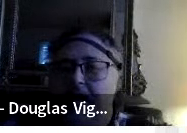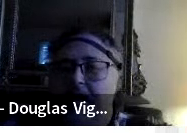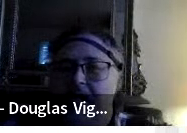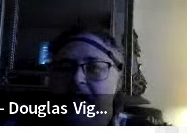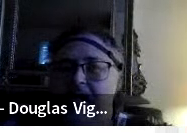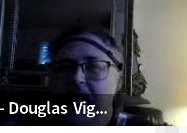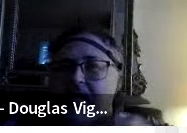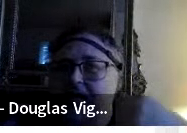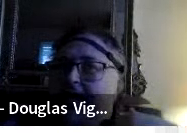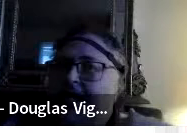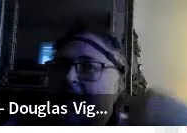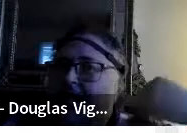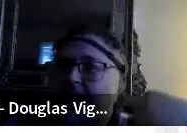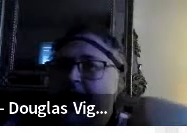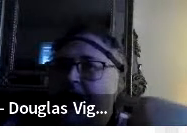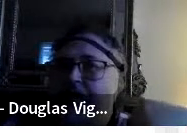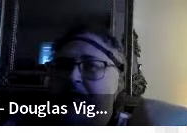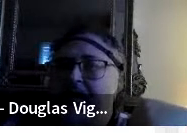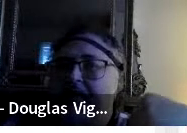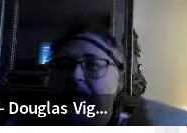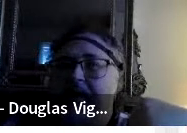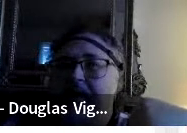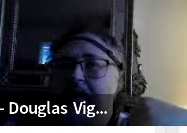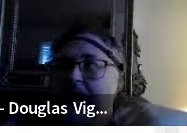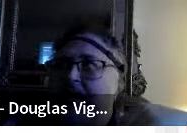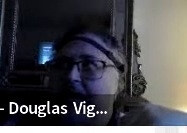that are listening to check out the last